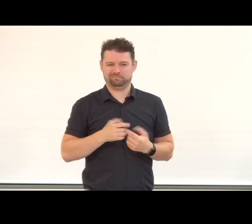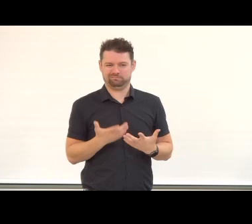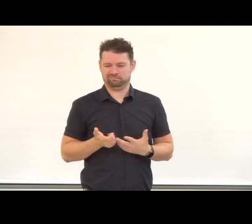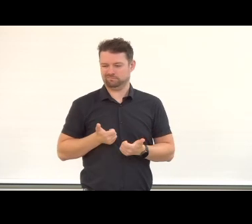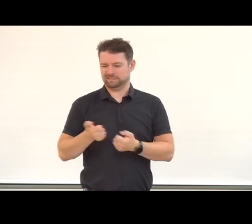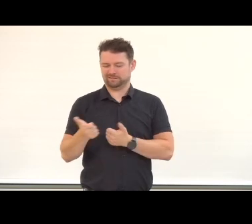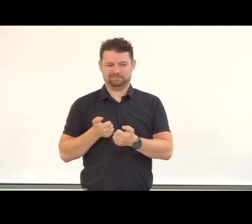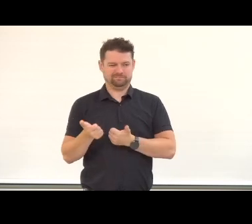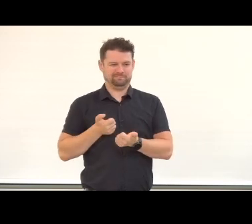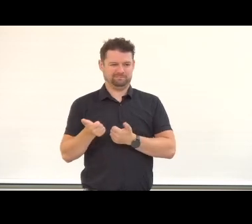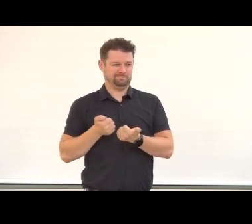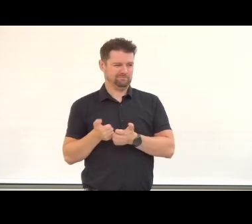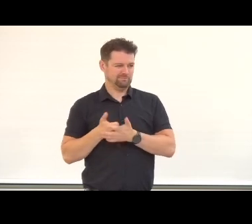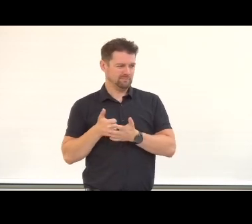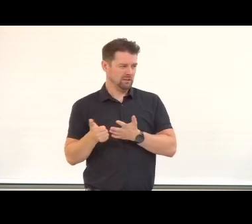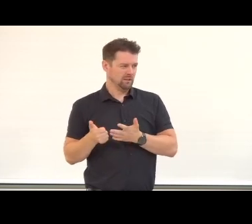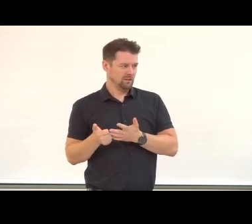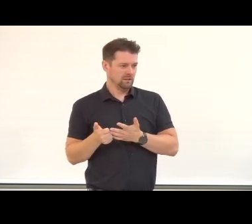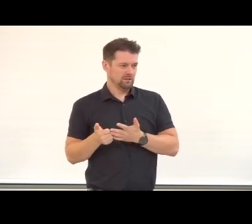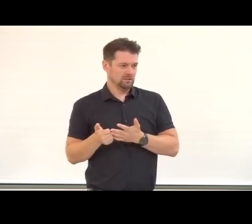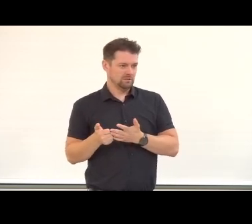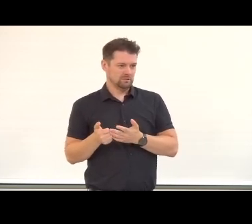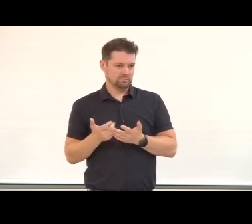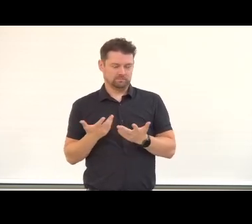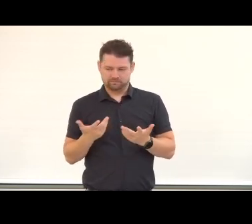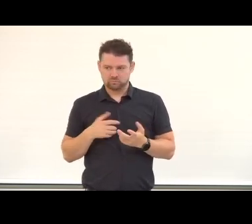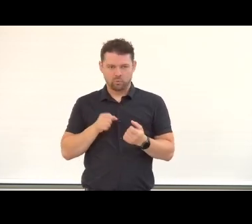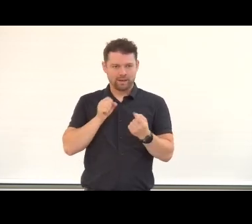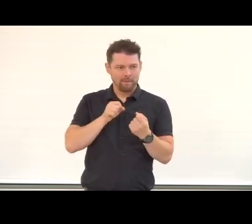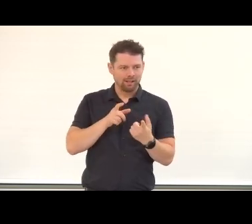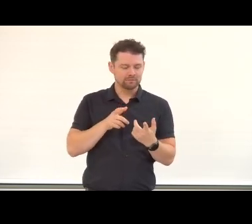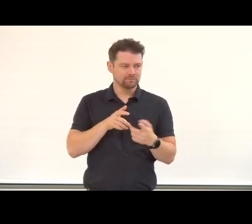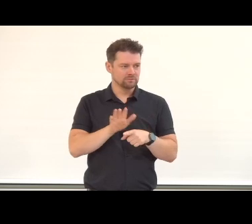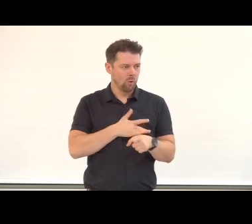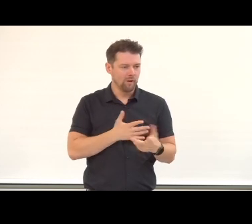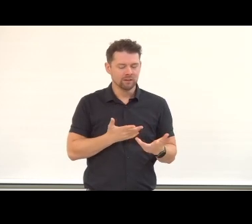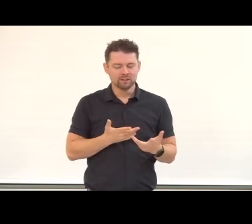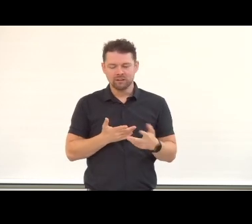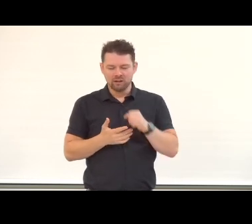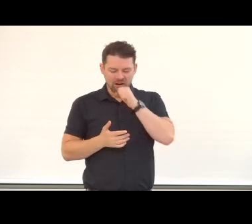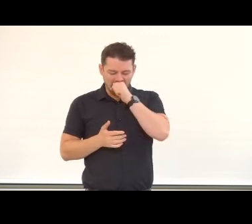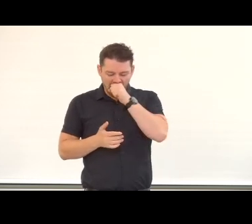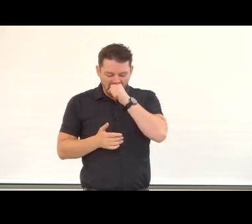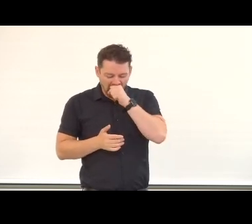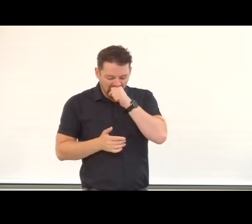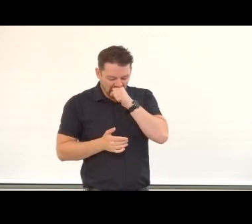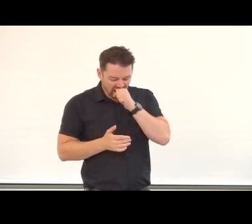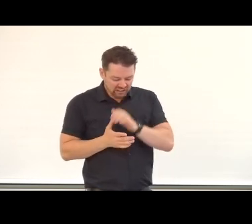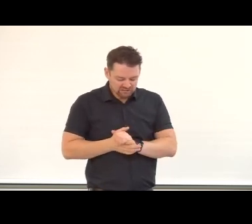keep the simulation going, and not just emails overnight, for example. Because that, of course, doesn't need extra time delay because emails are